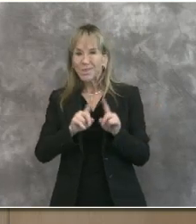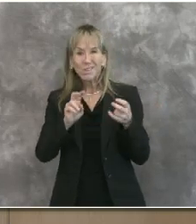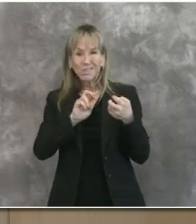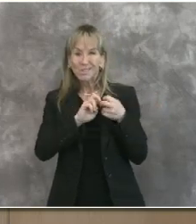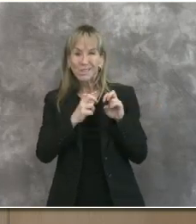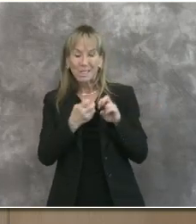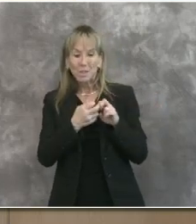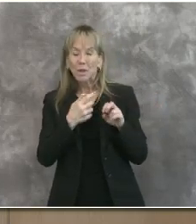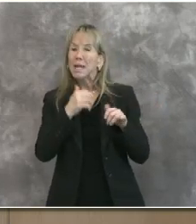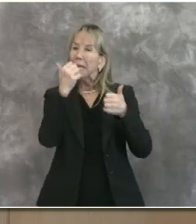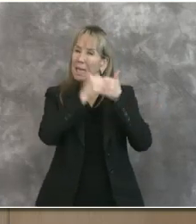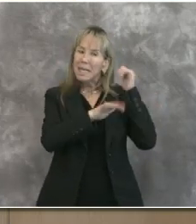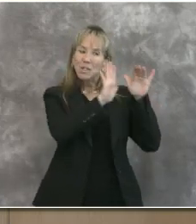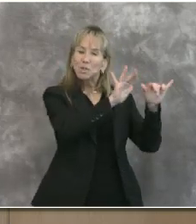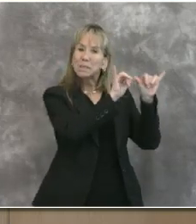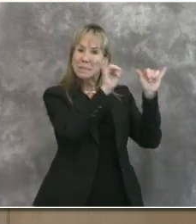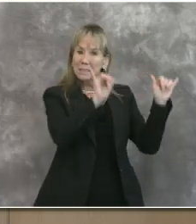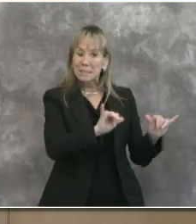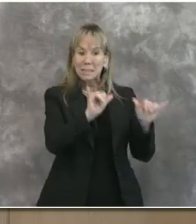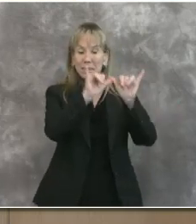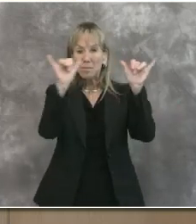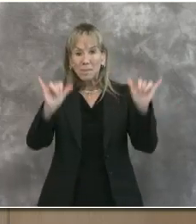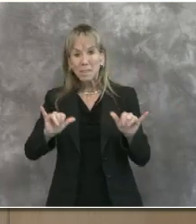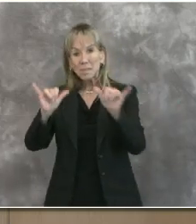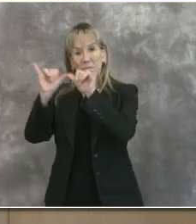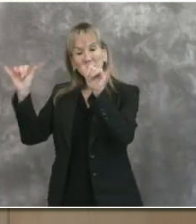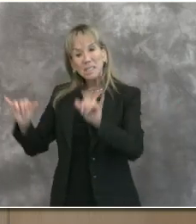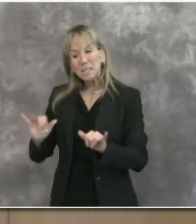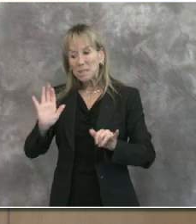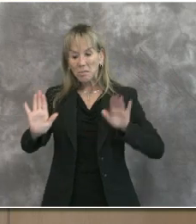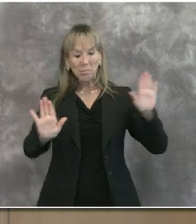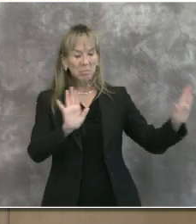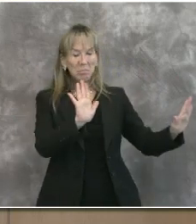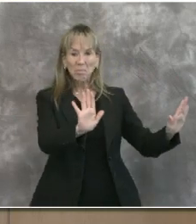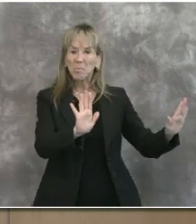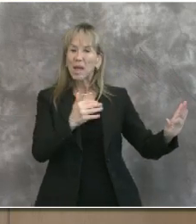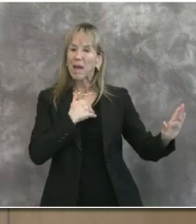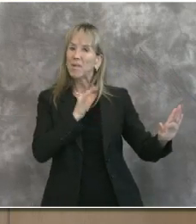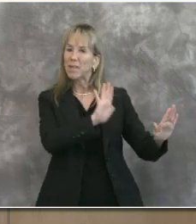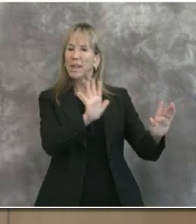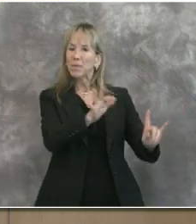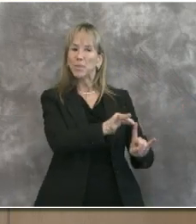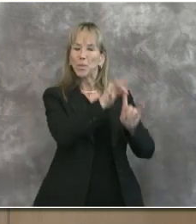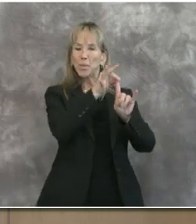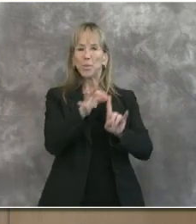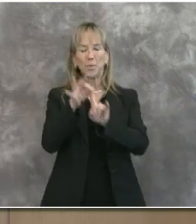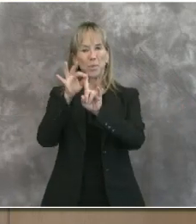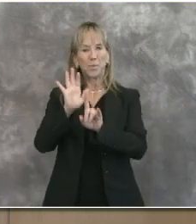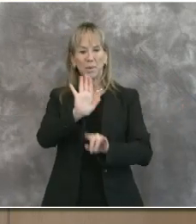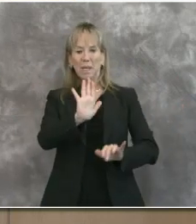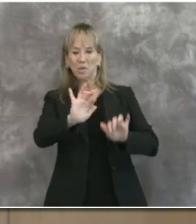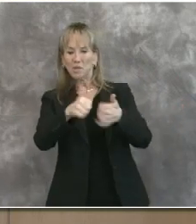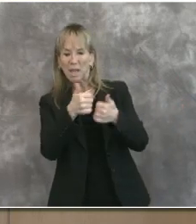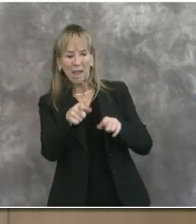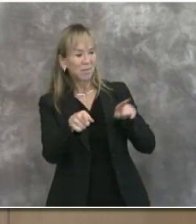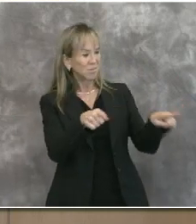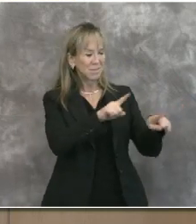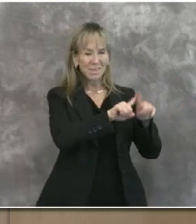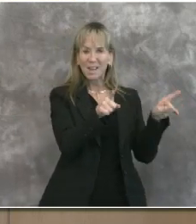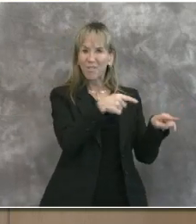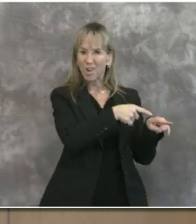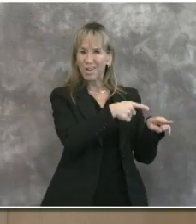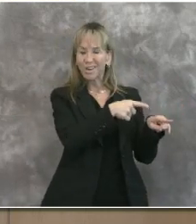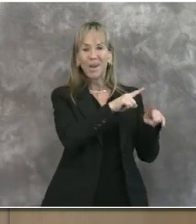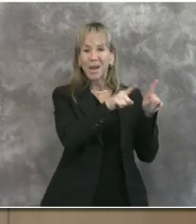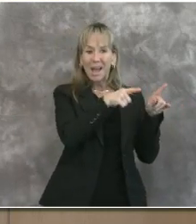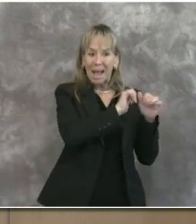each medical system has its own challenges with making sure that they can